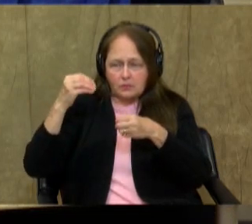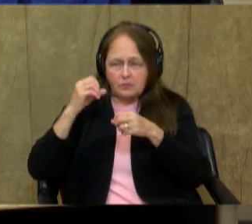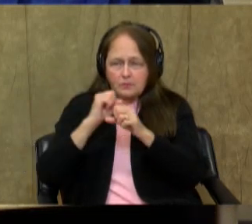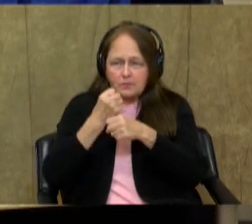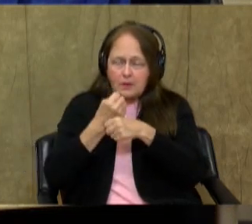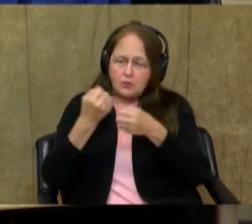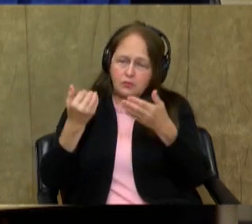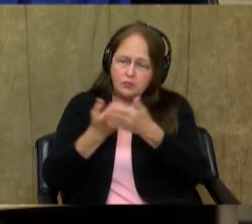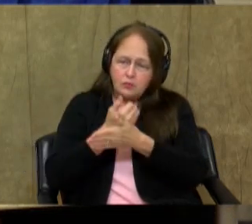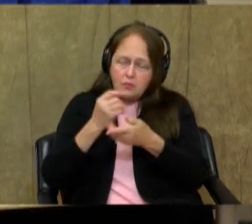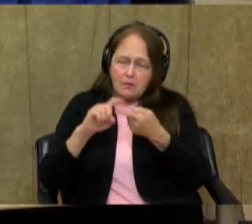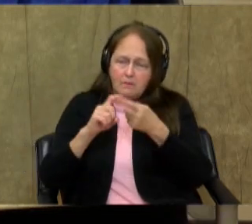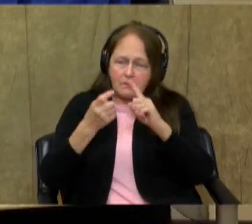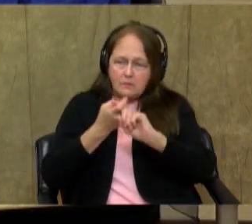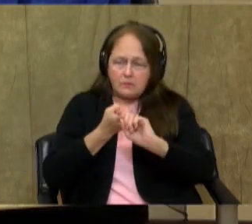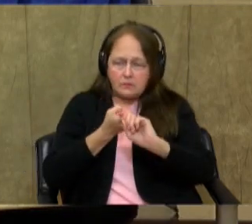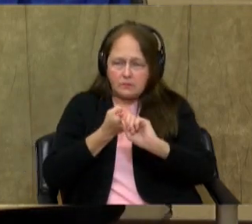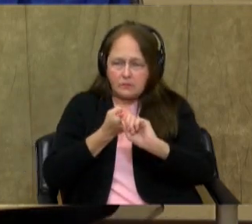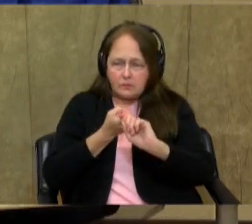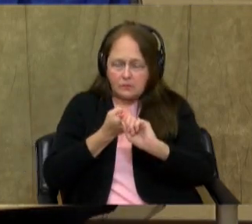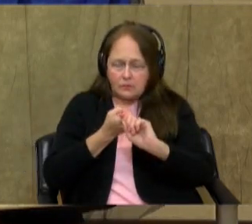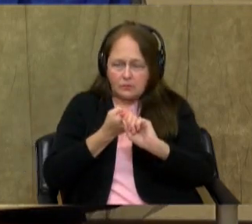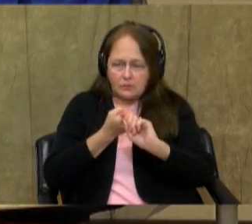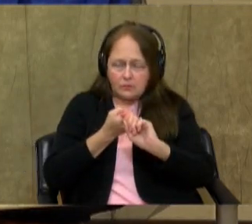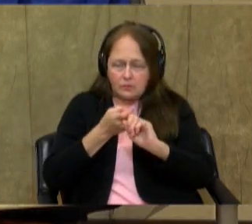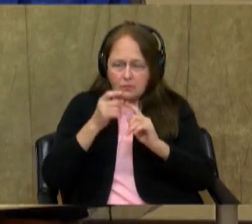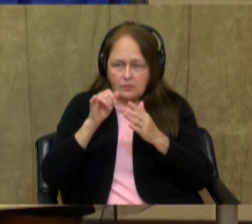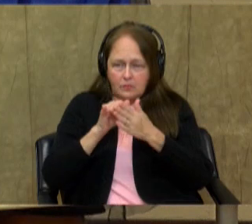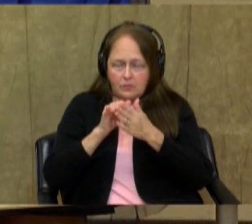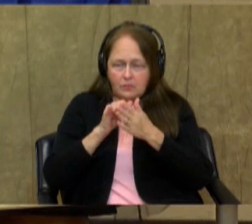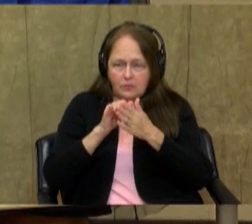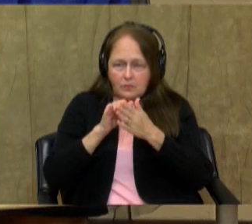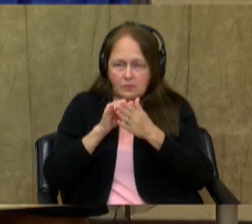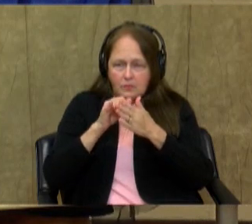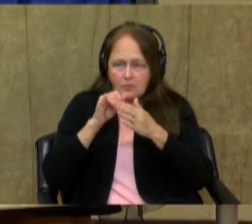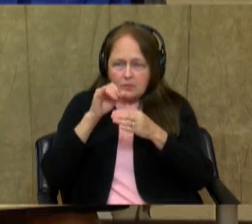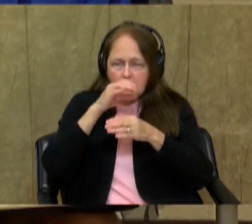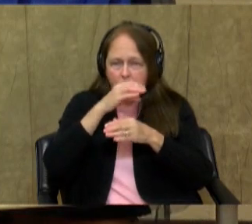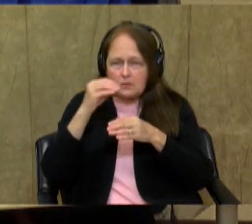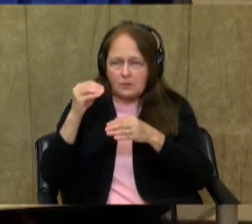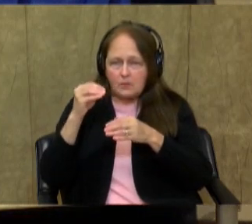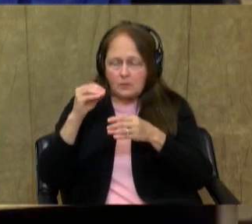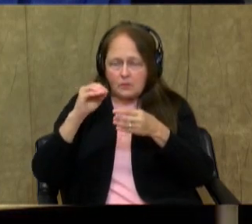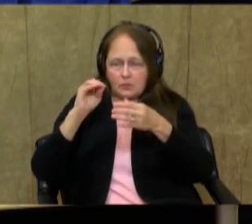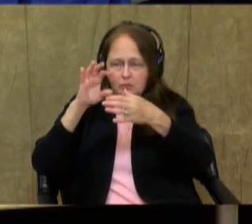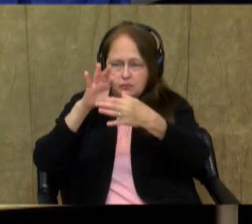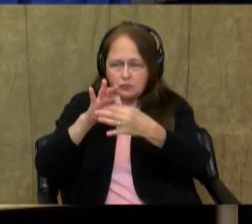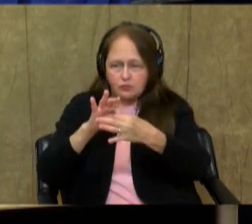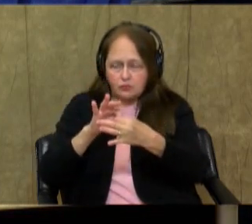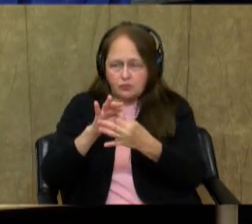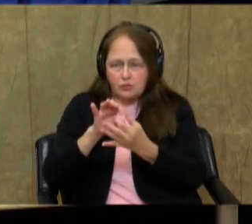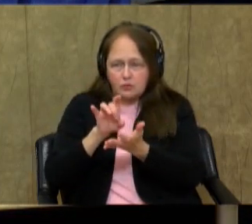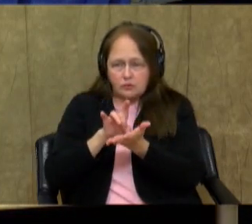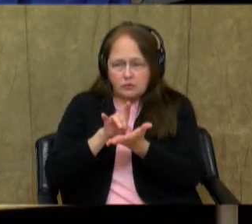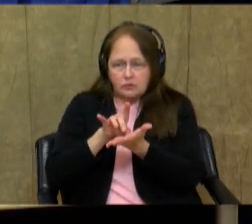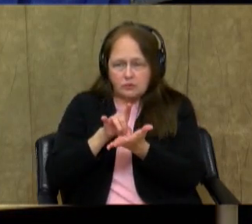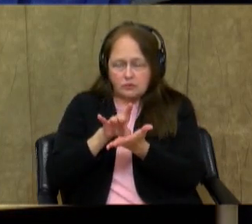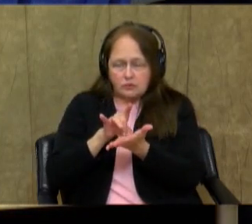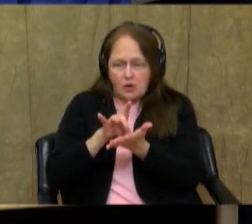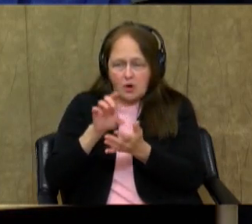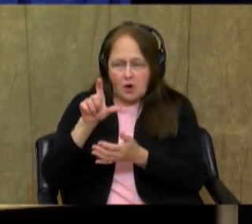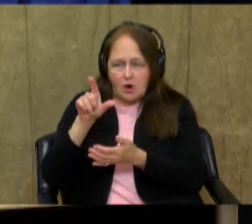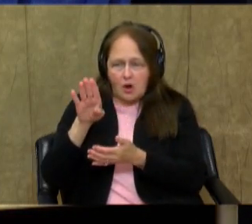friends. He had played at the park and met Matt. He joined the soccer club and met